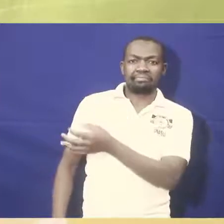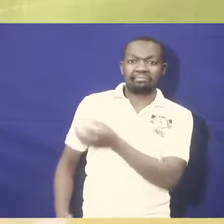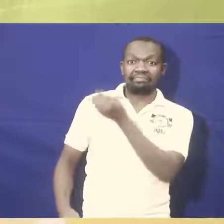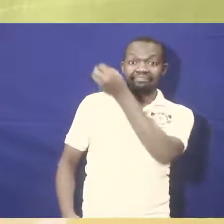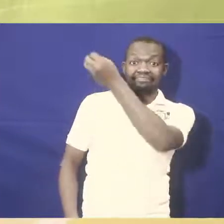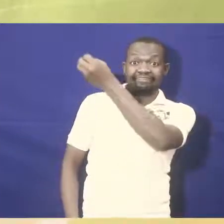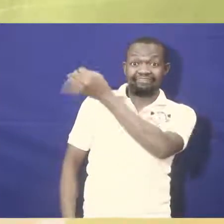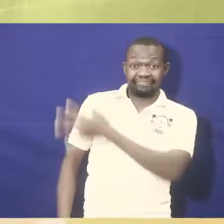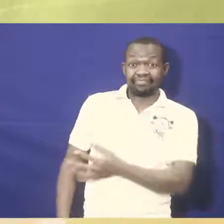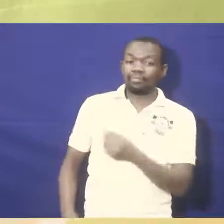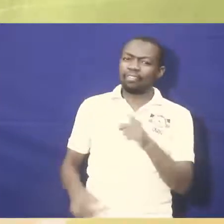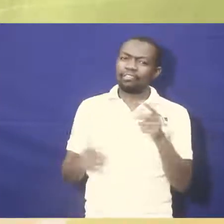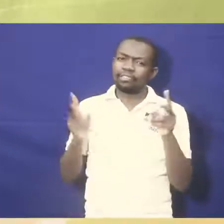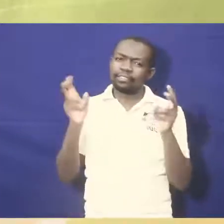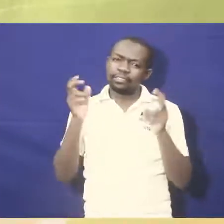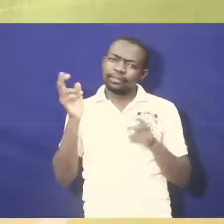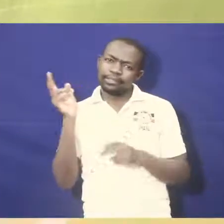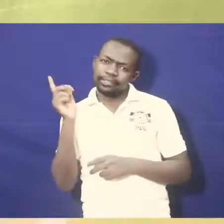Now listen to the first sound.